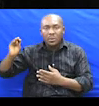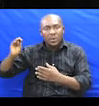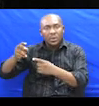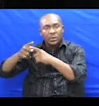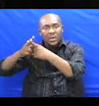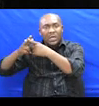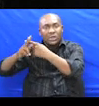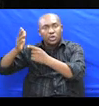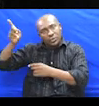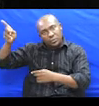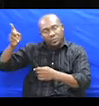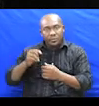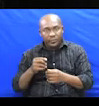example,